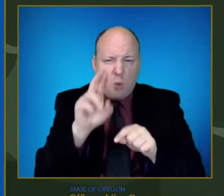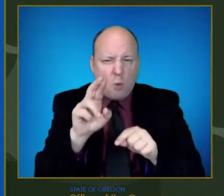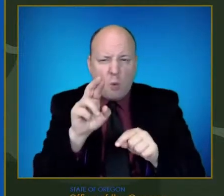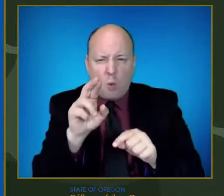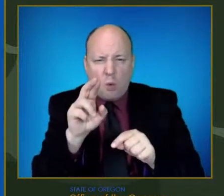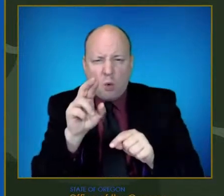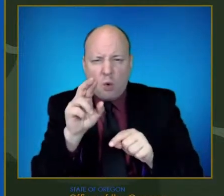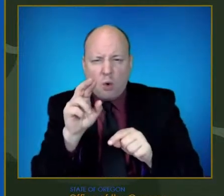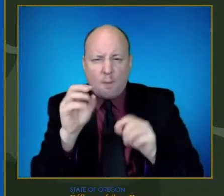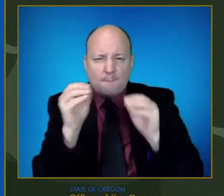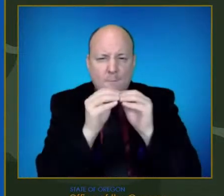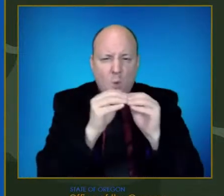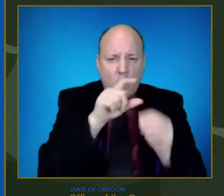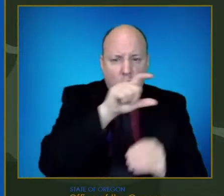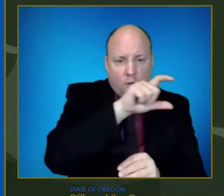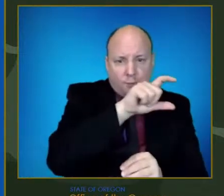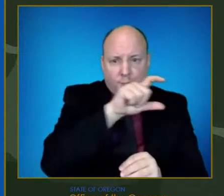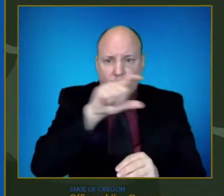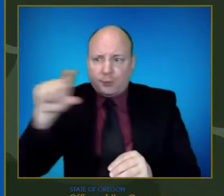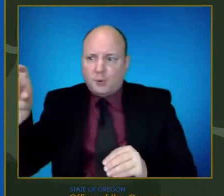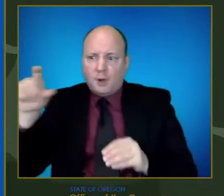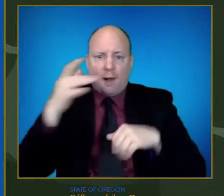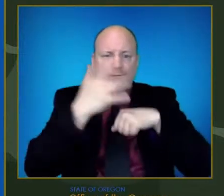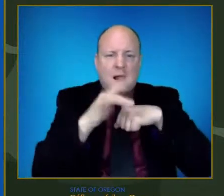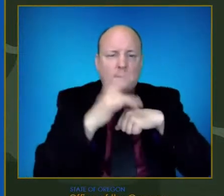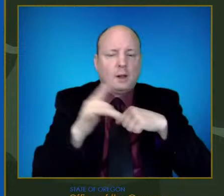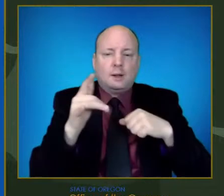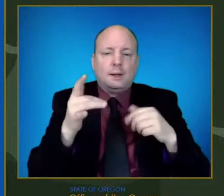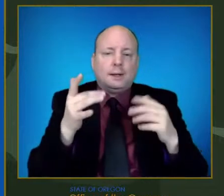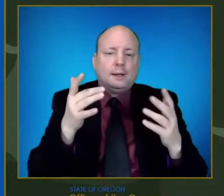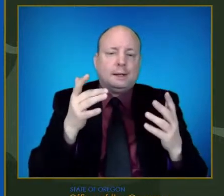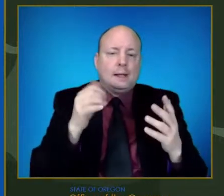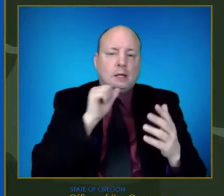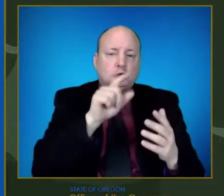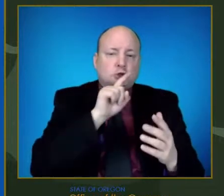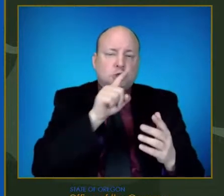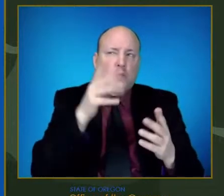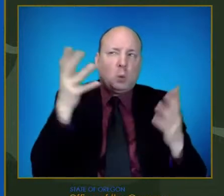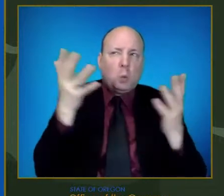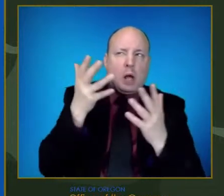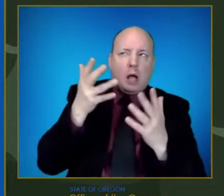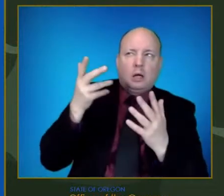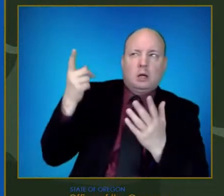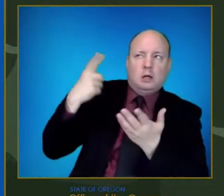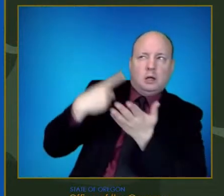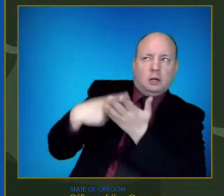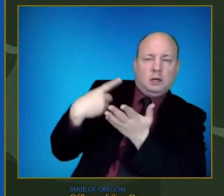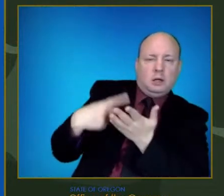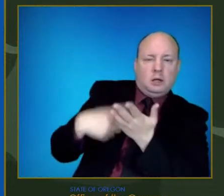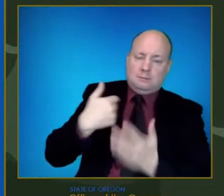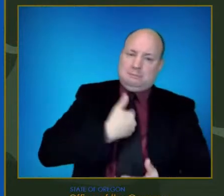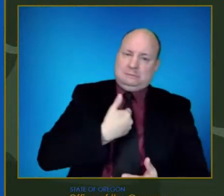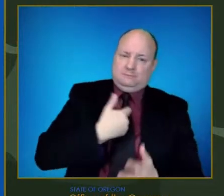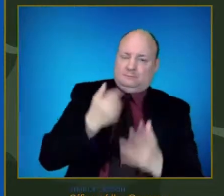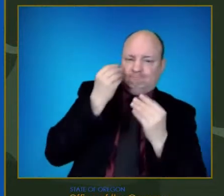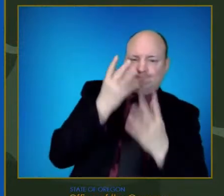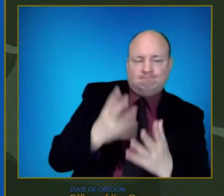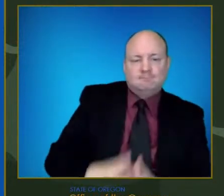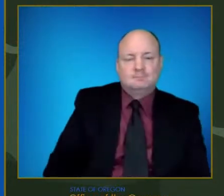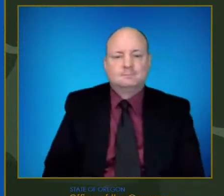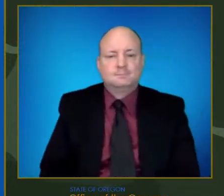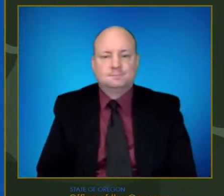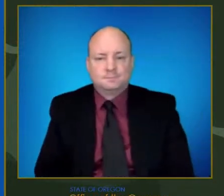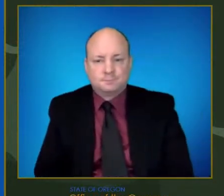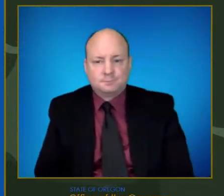available? If it's the first, that's a pretty big deal. If it's the second, it's less impactful. My perception, Gary, Pat, is this the